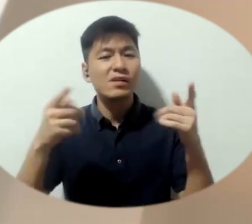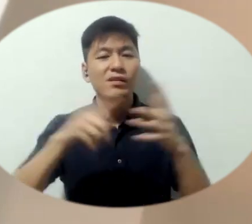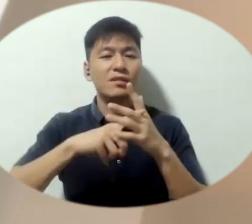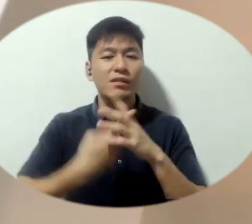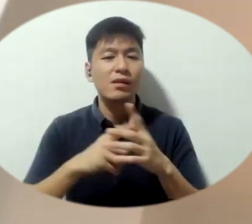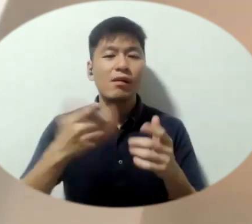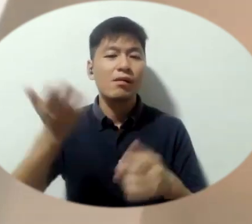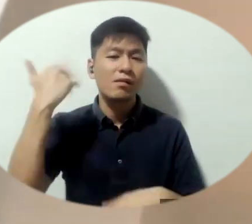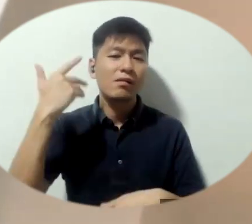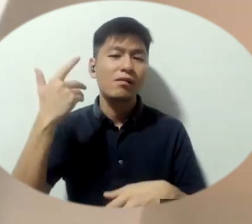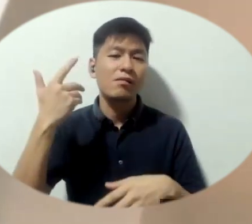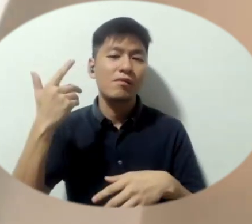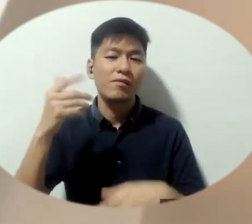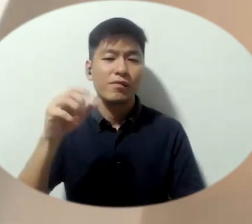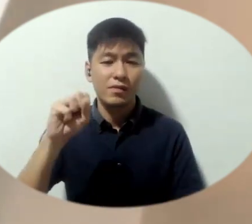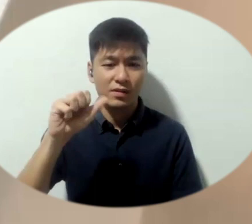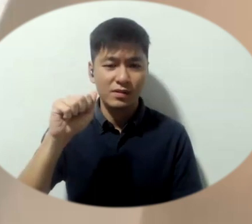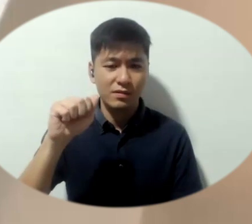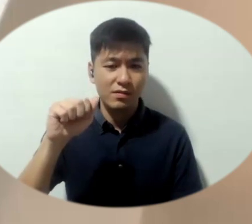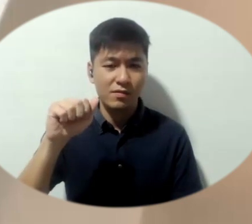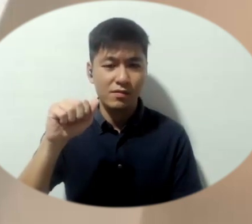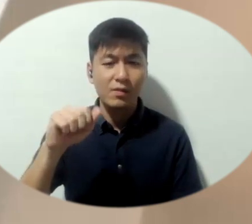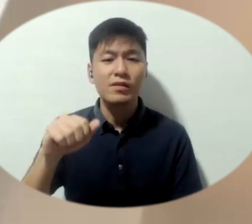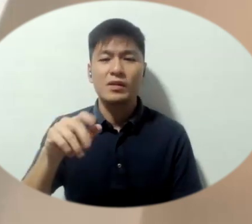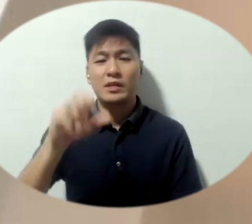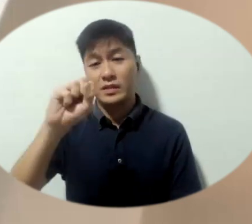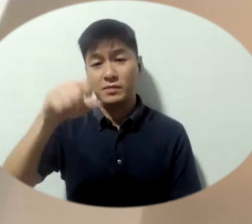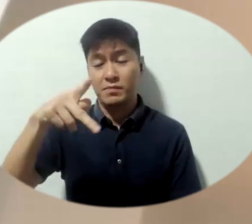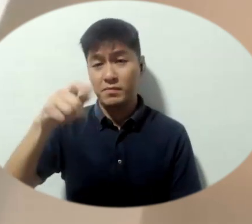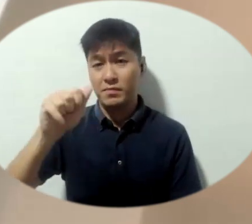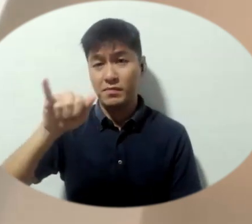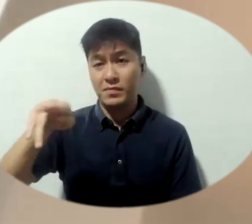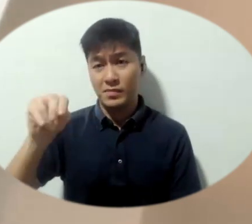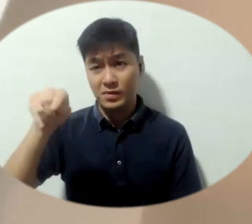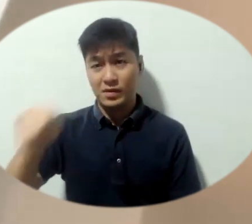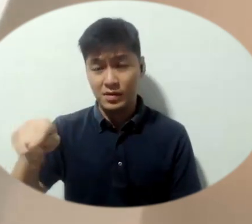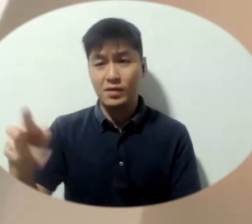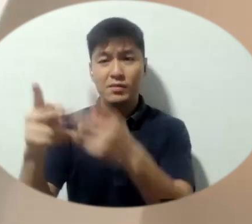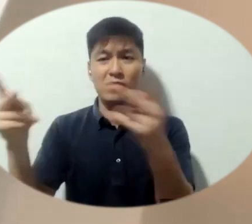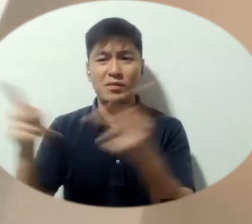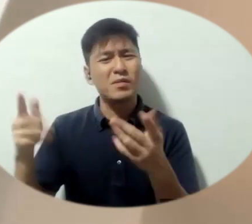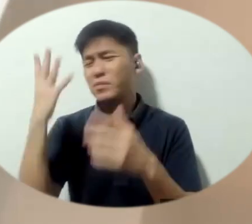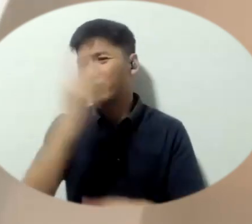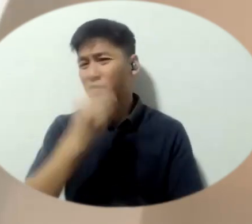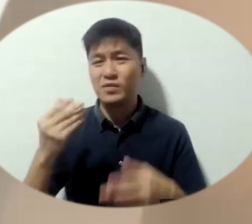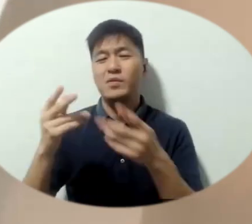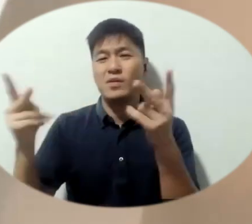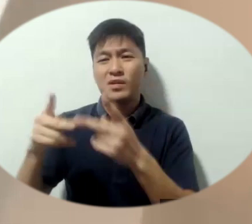It's a magical route to walk. And people used to walk 100 kilometers at least to get this document called